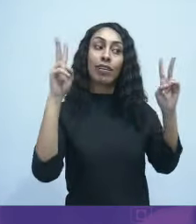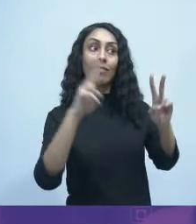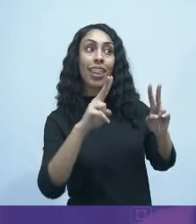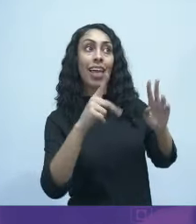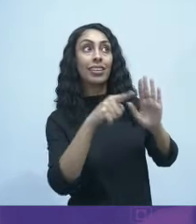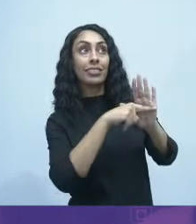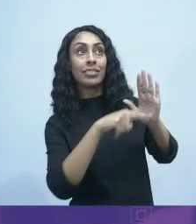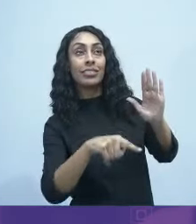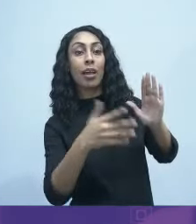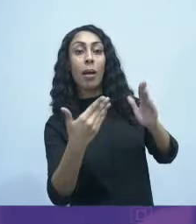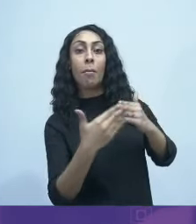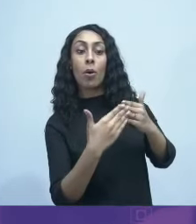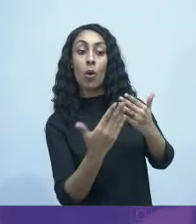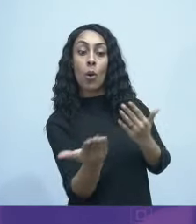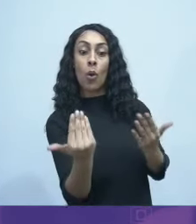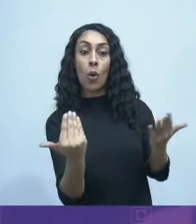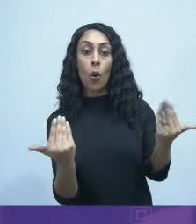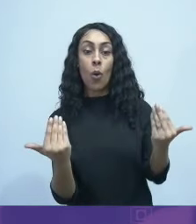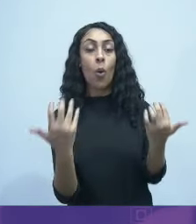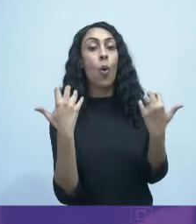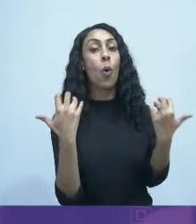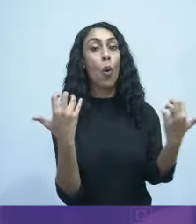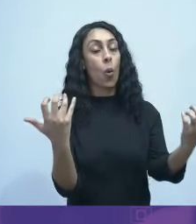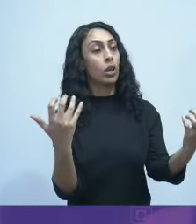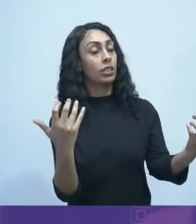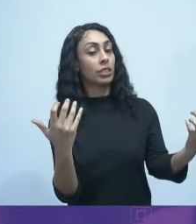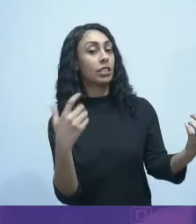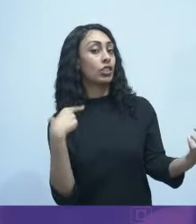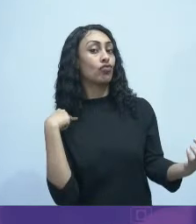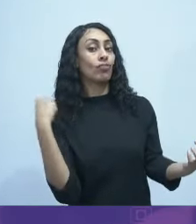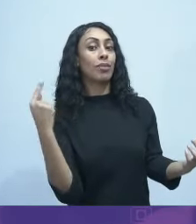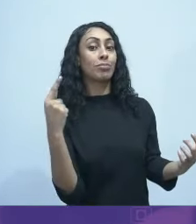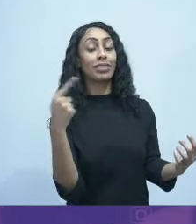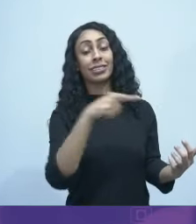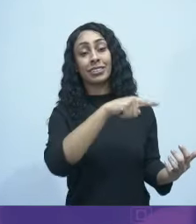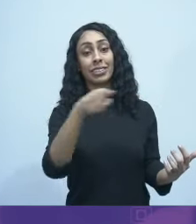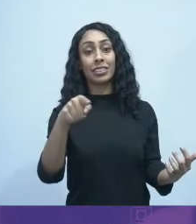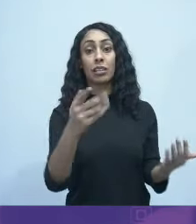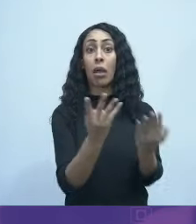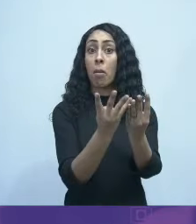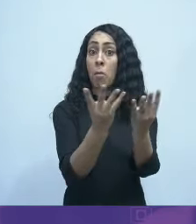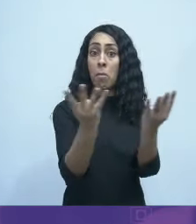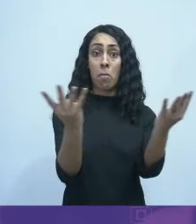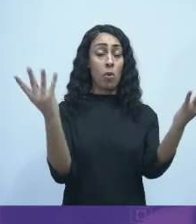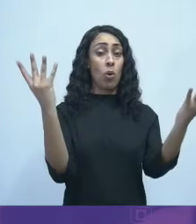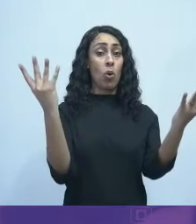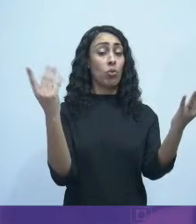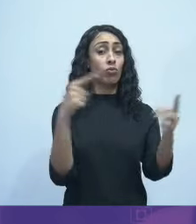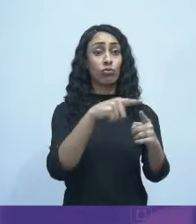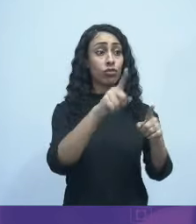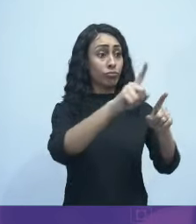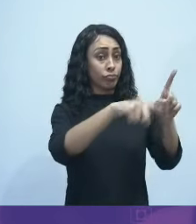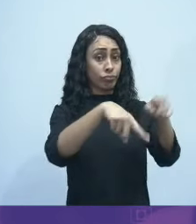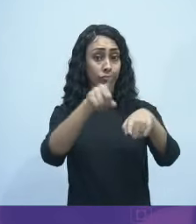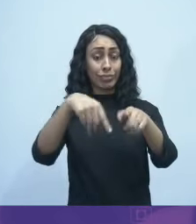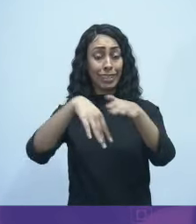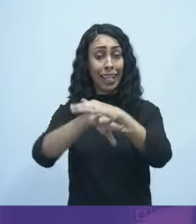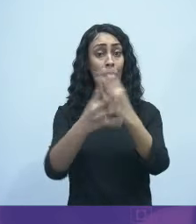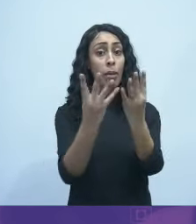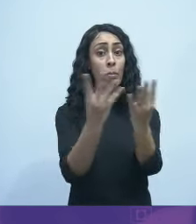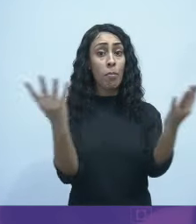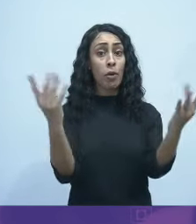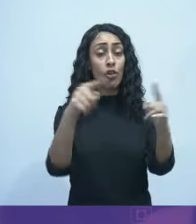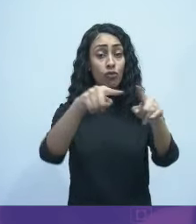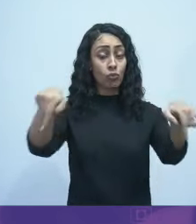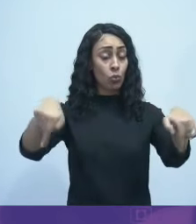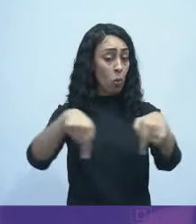the changes that you need to see off stage. I think there's been a key role for boards to play. So the greater the diversity in the boardrooms,